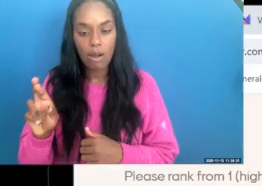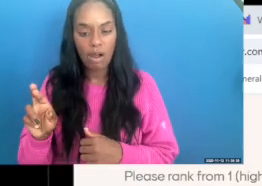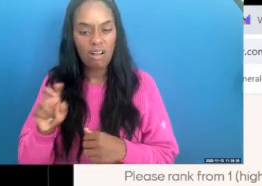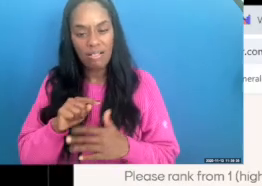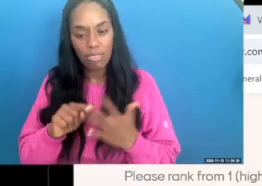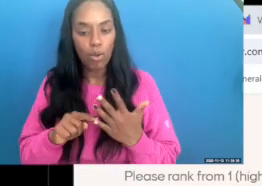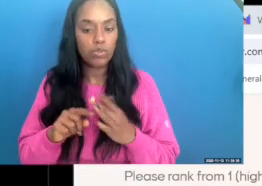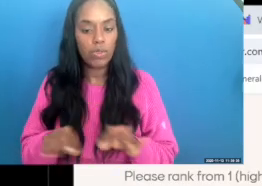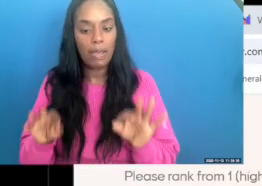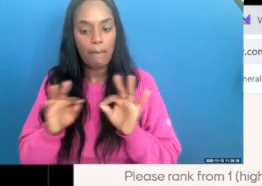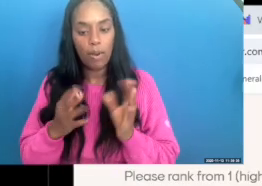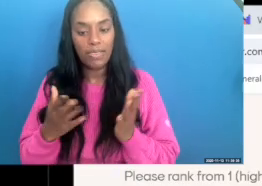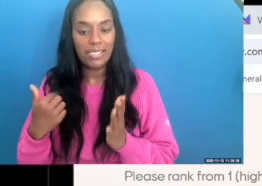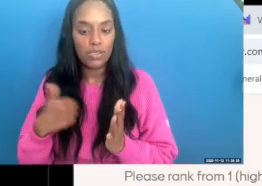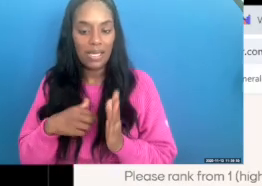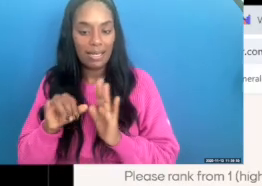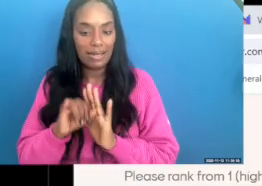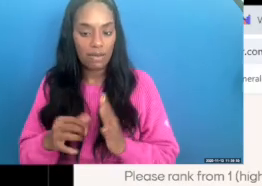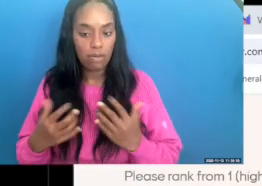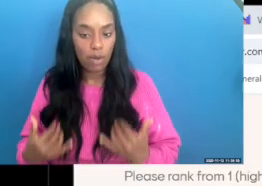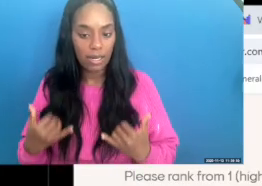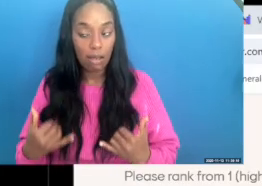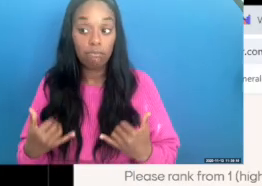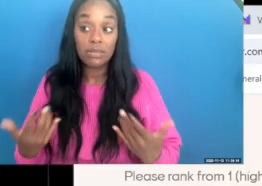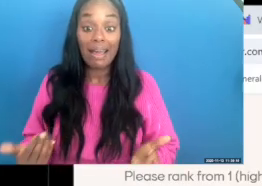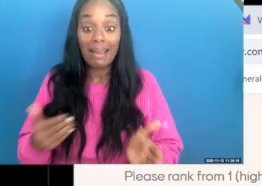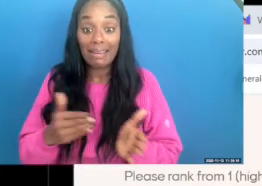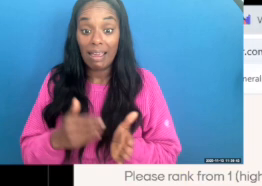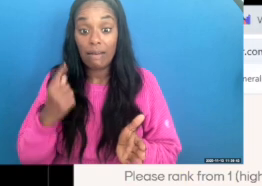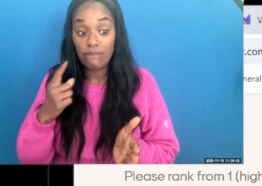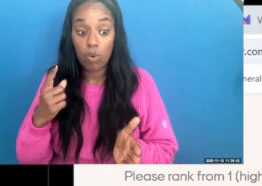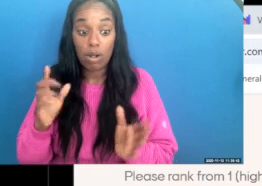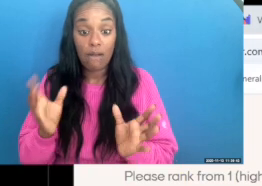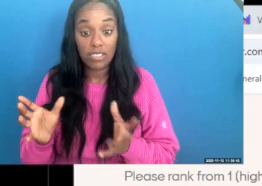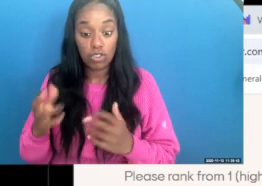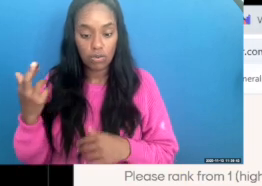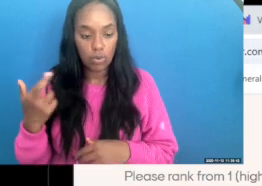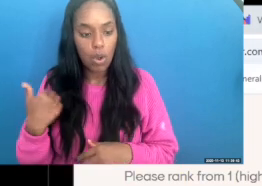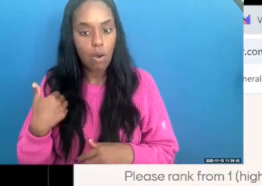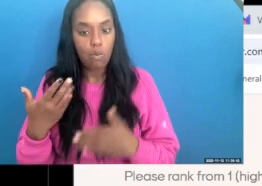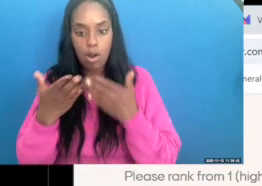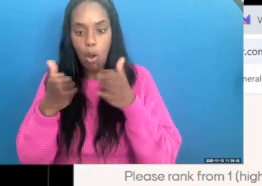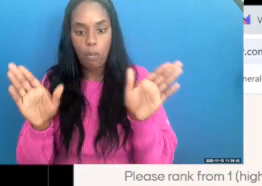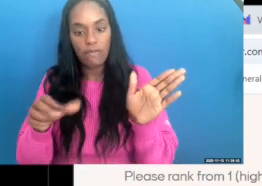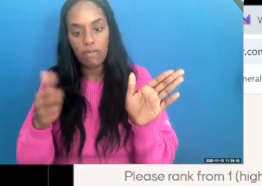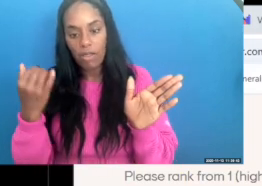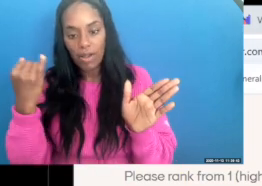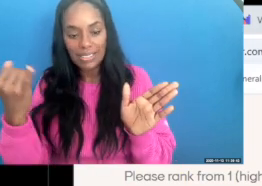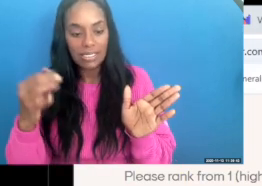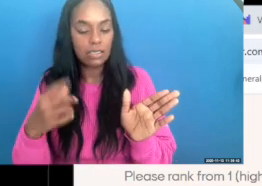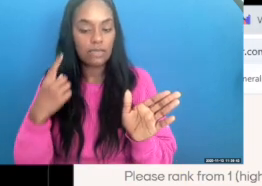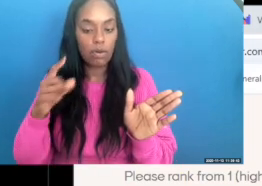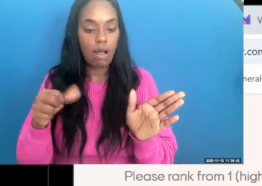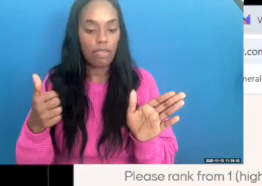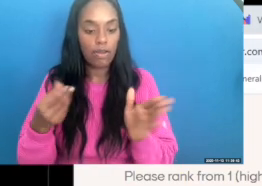did. Carl Moyer, we talked with Barr, and those were really the key things that we identified at this point in